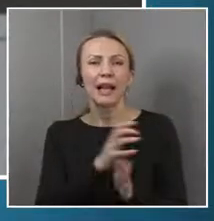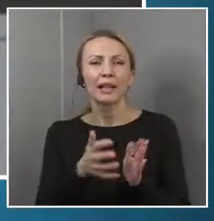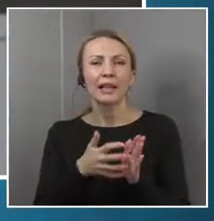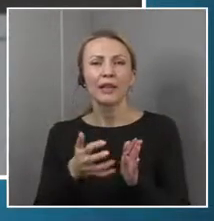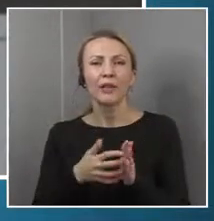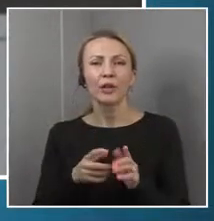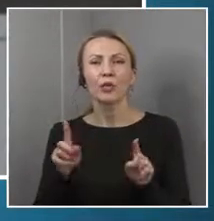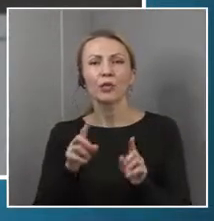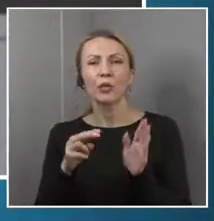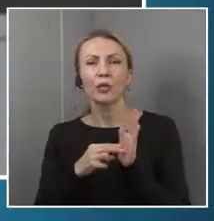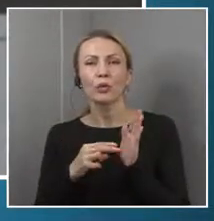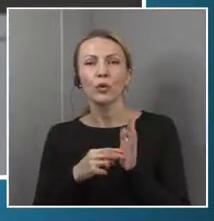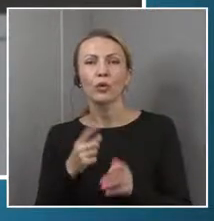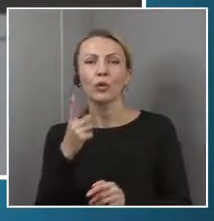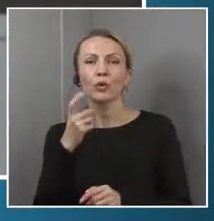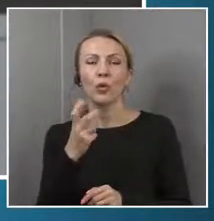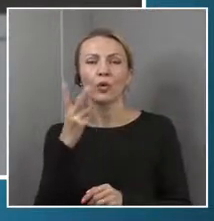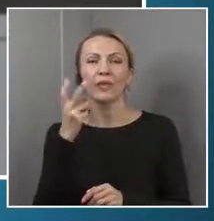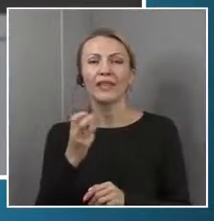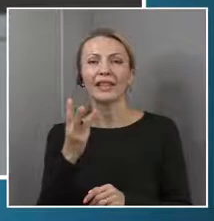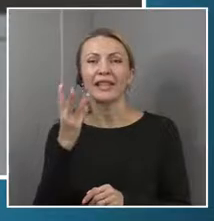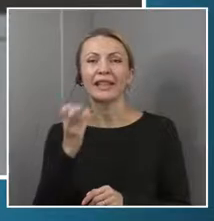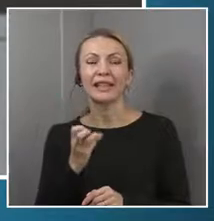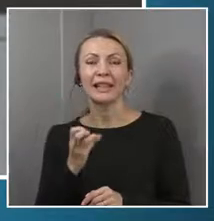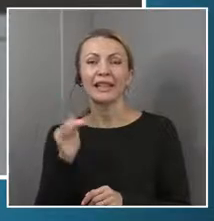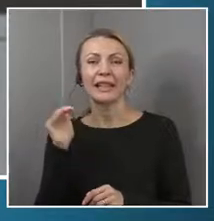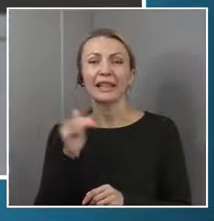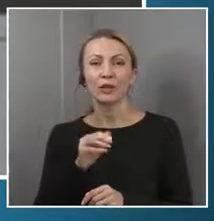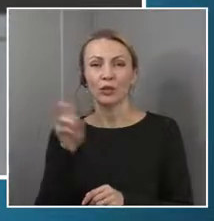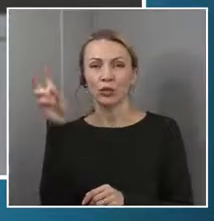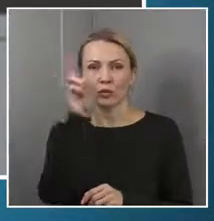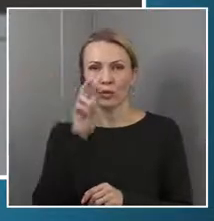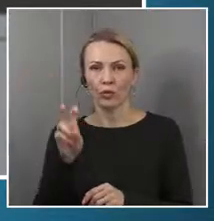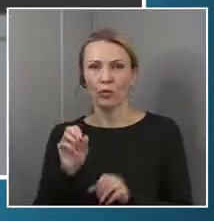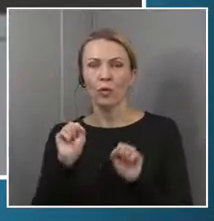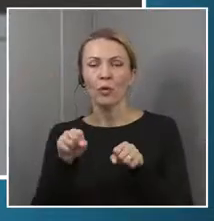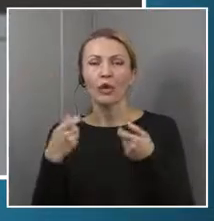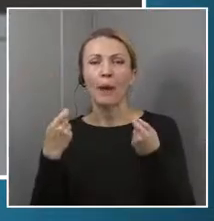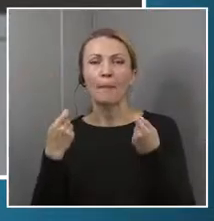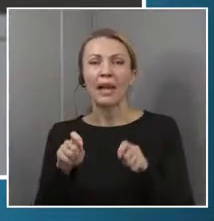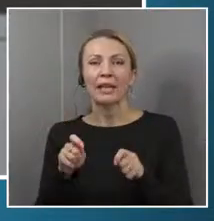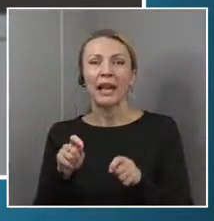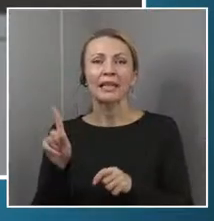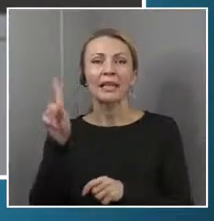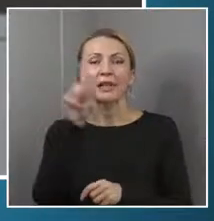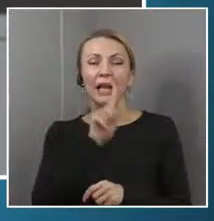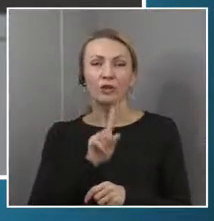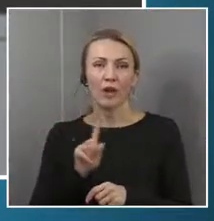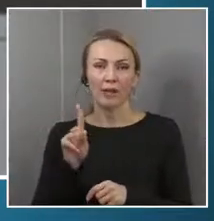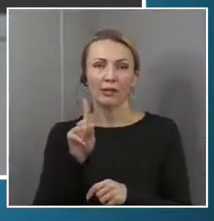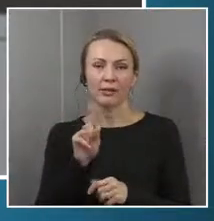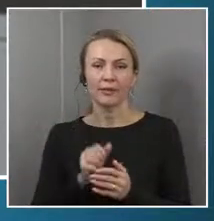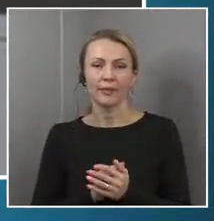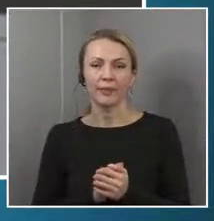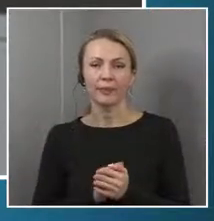They are more expensive than Russian artists. And so a painting